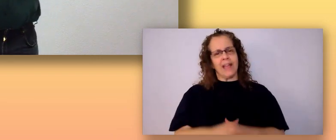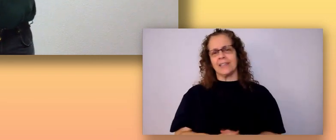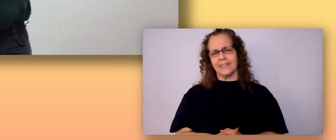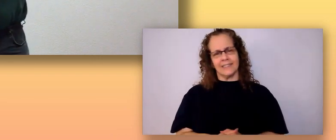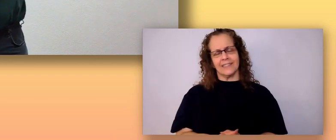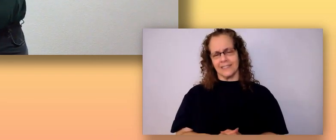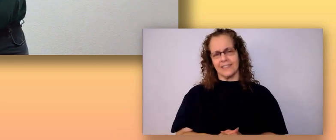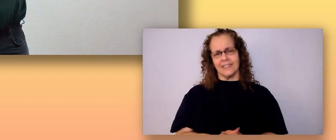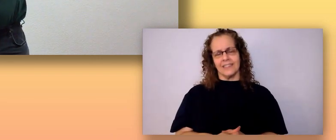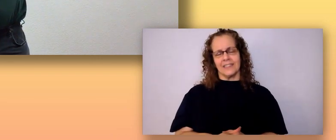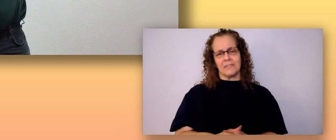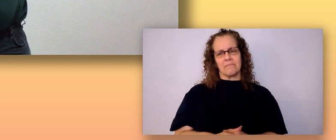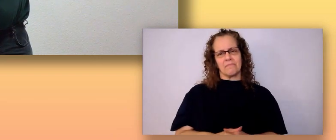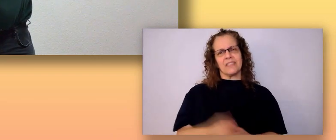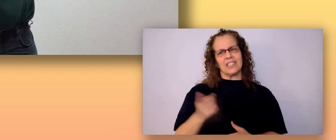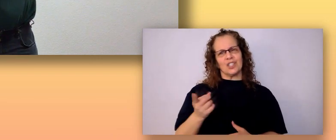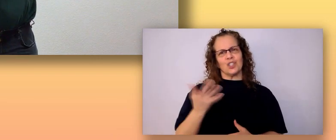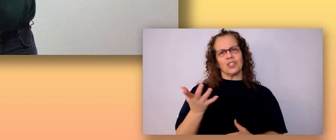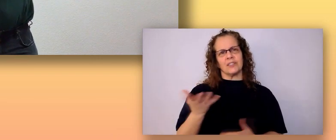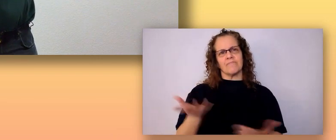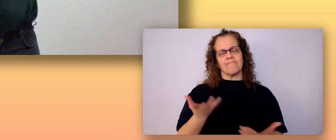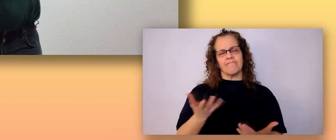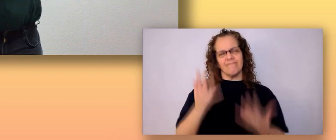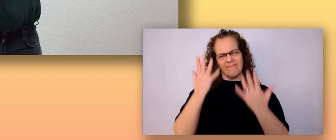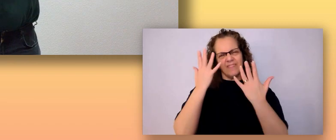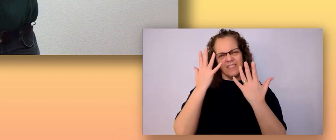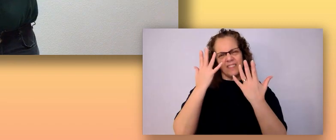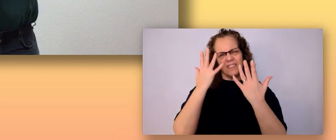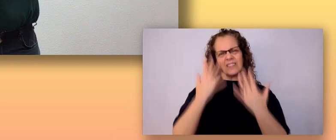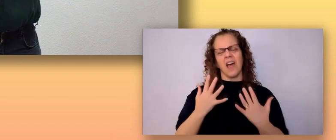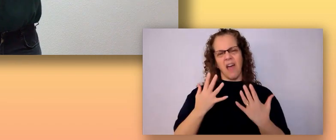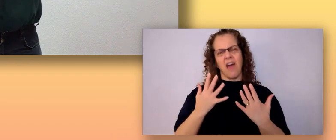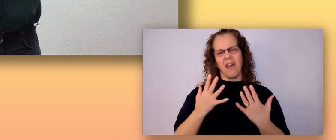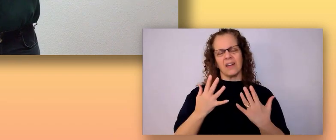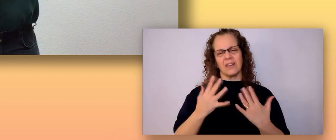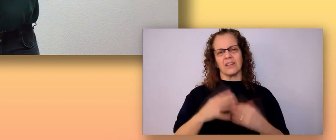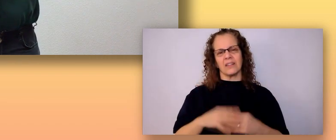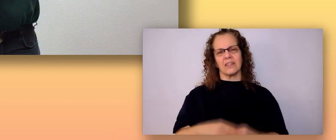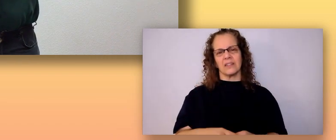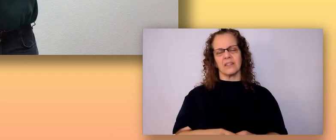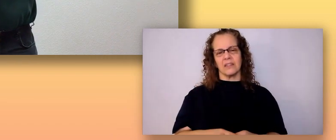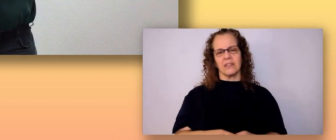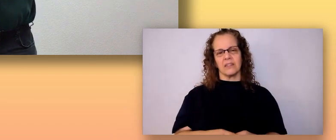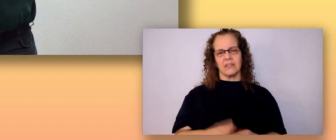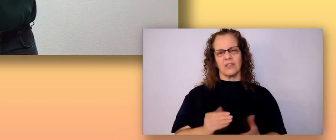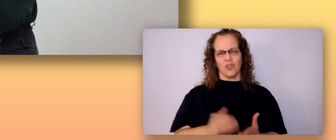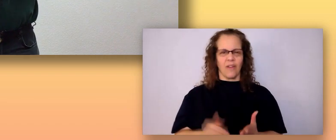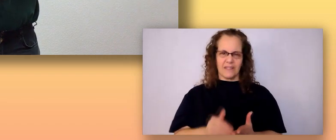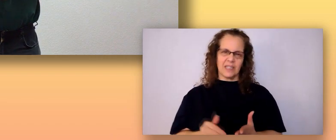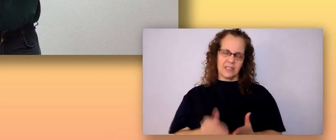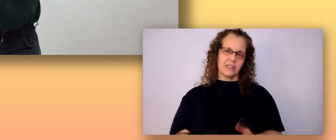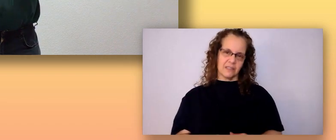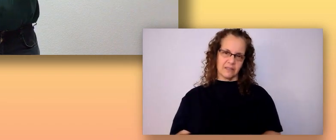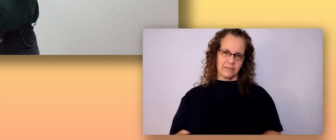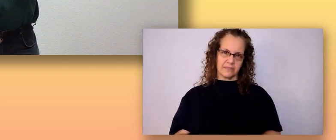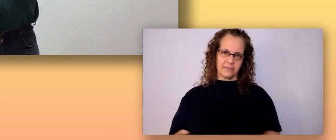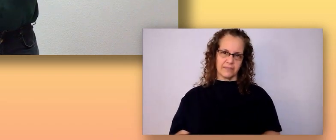great. She just, well, she's sad a lot of the time.